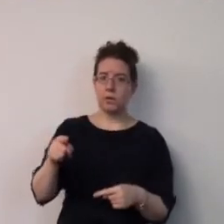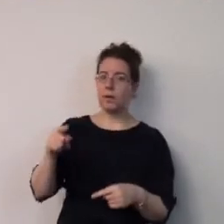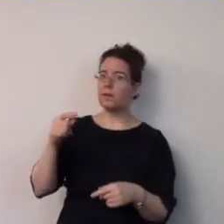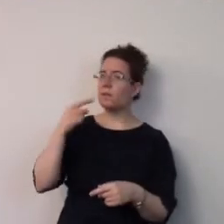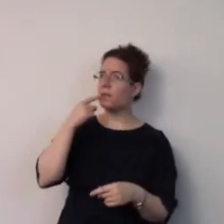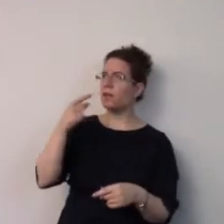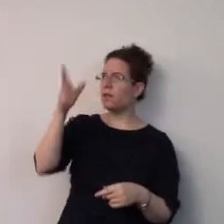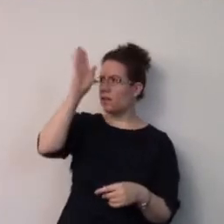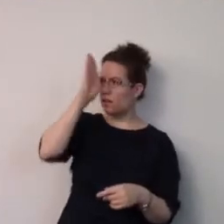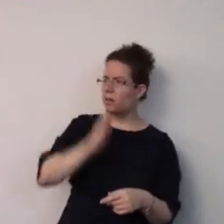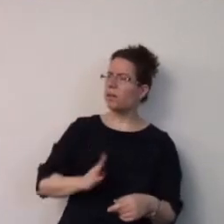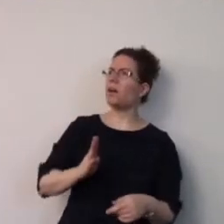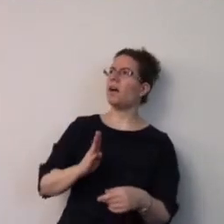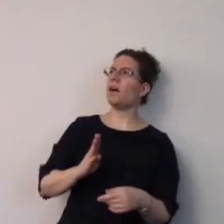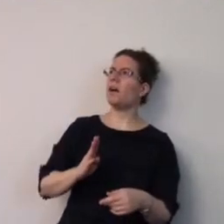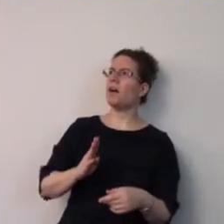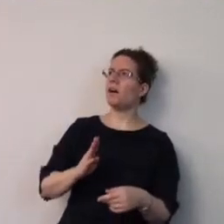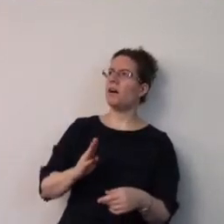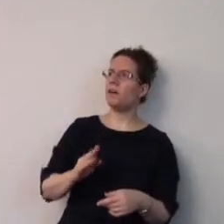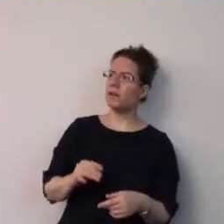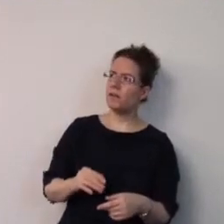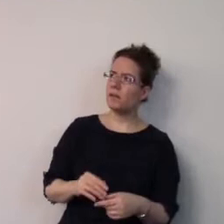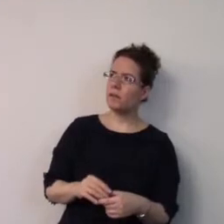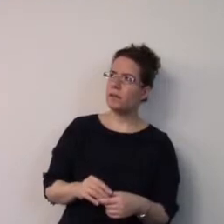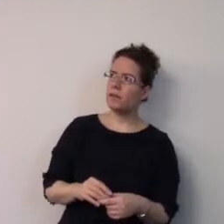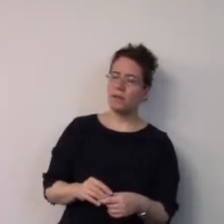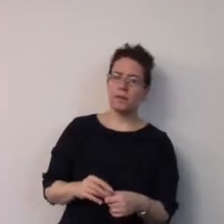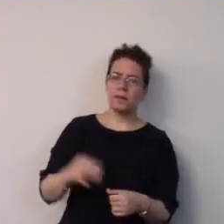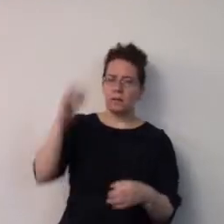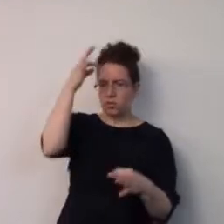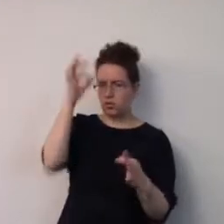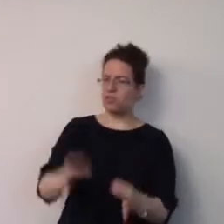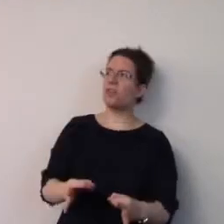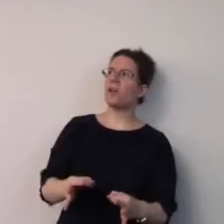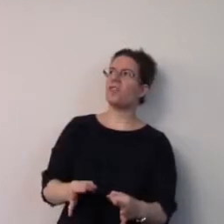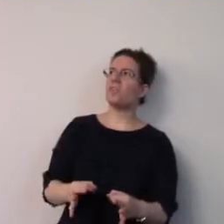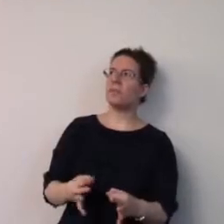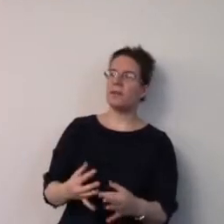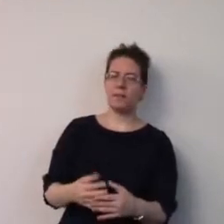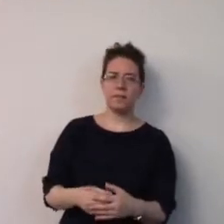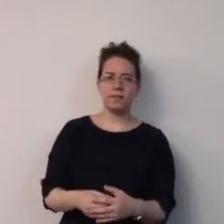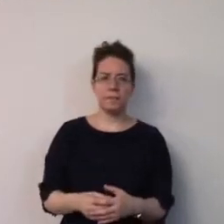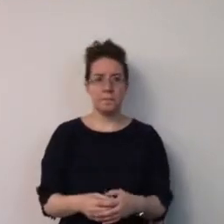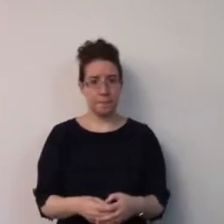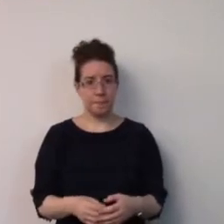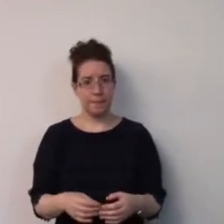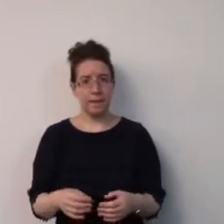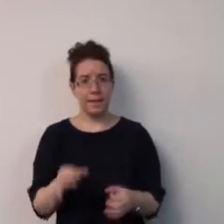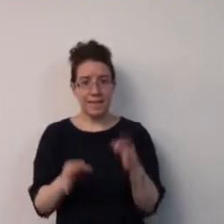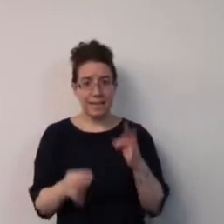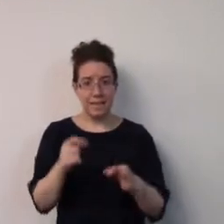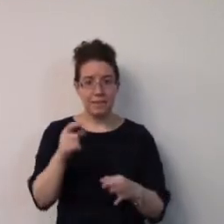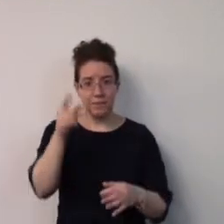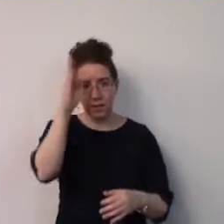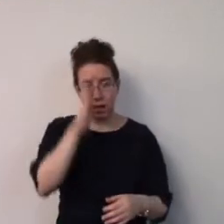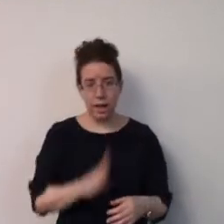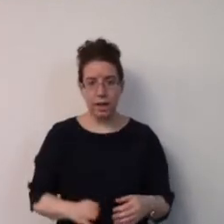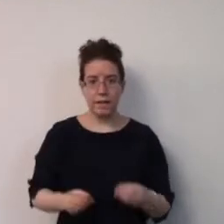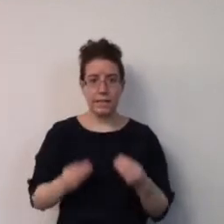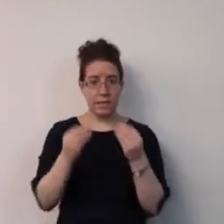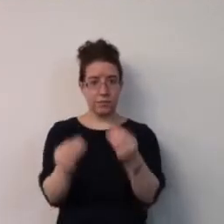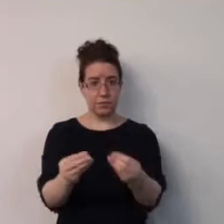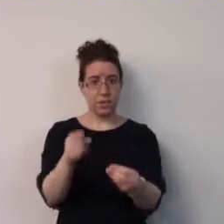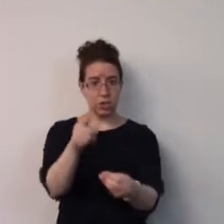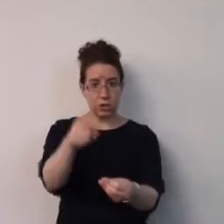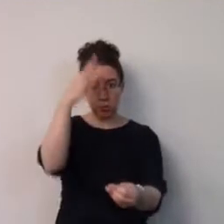Father, forgive. Forgive me as I forgive them. Help me to forgive. Good sound. All right.